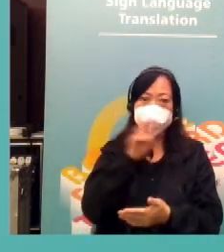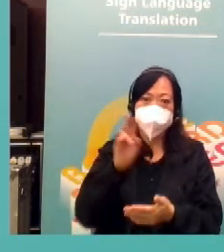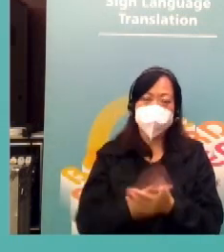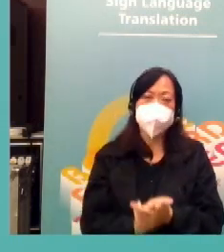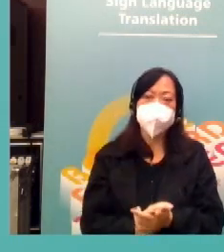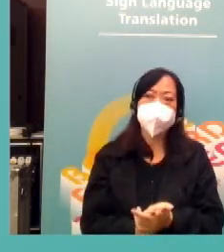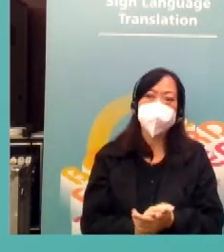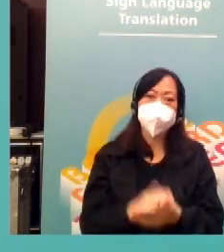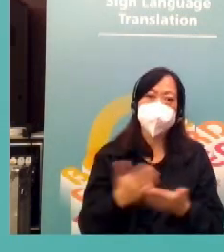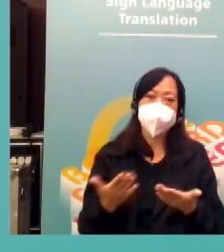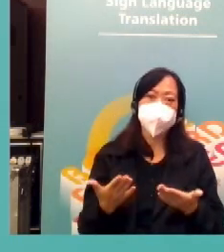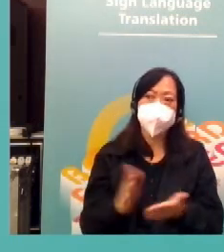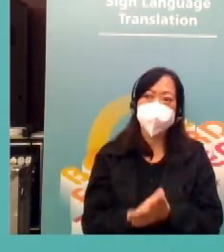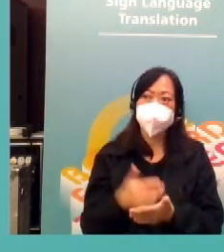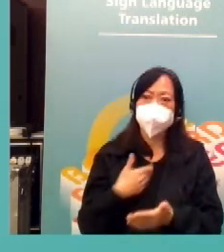of applause. And Alex,